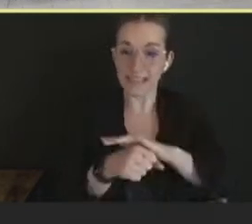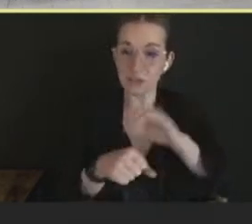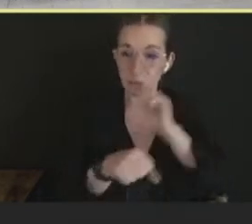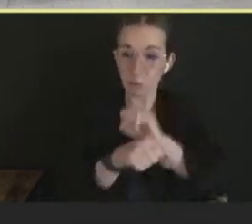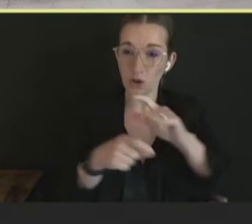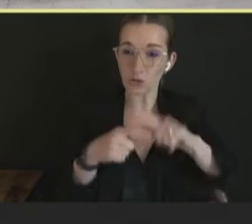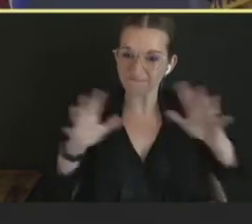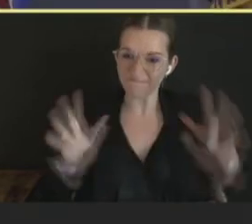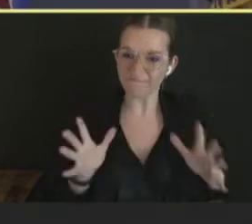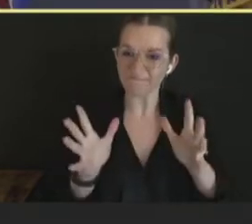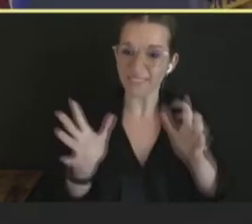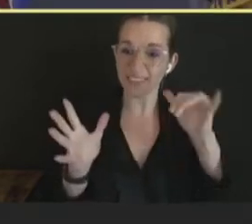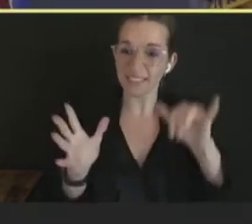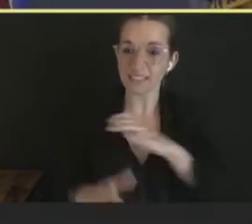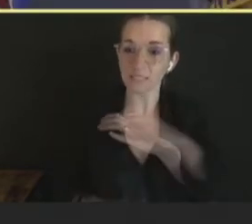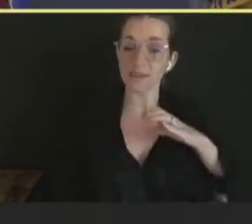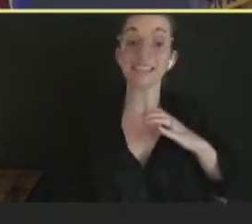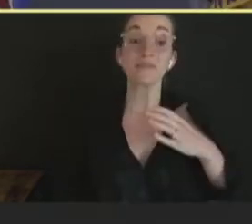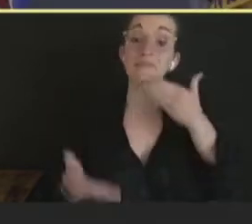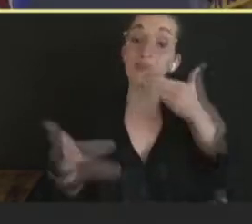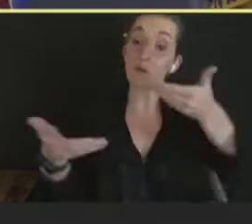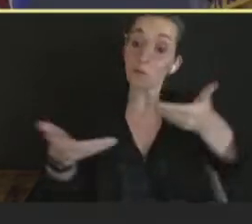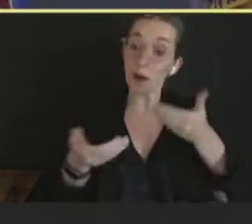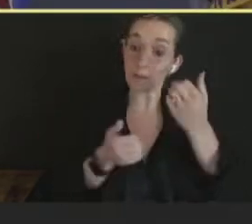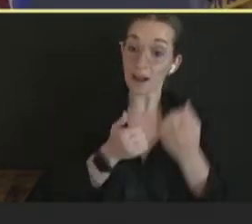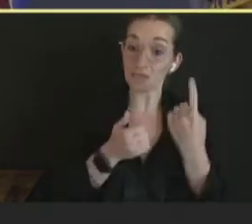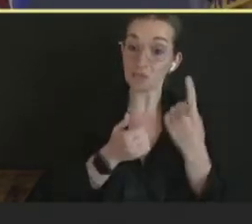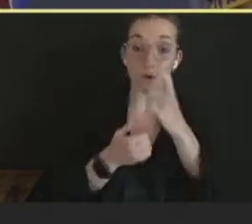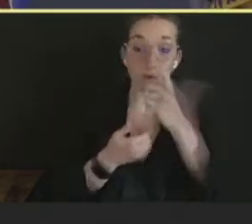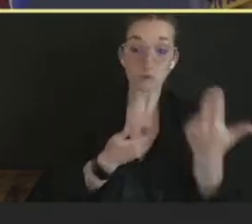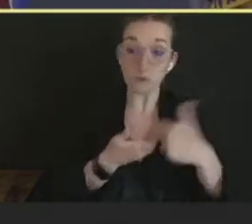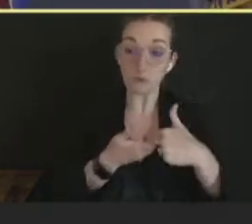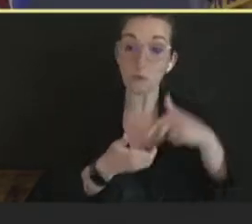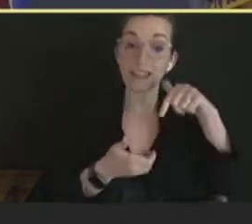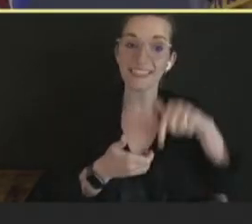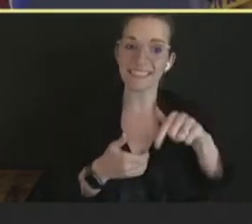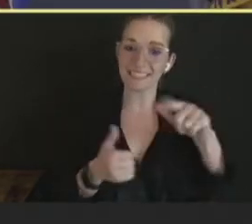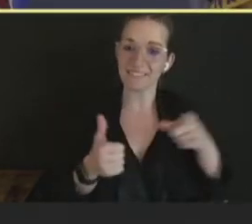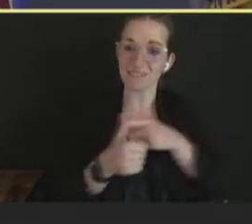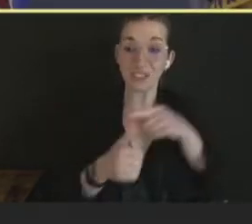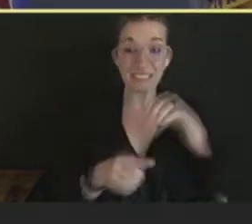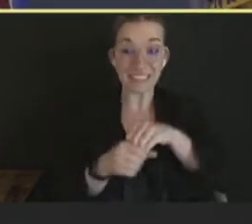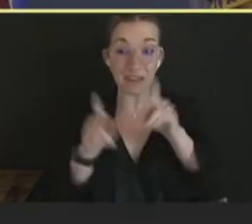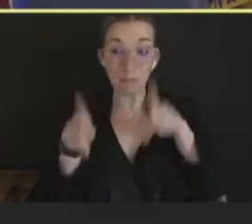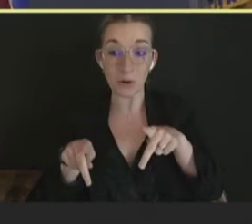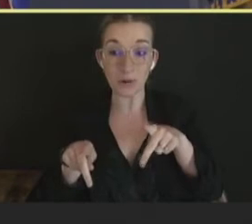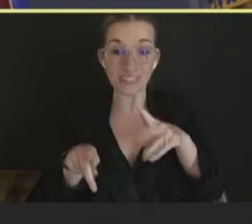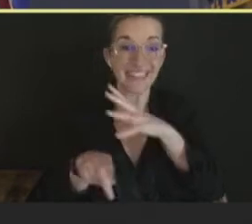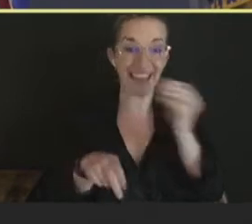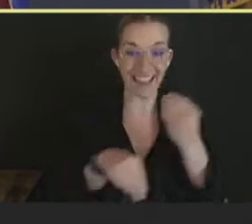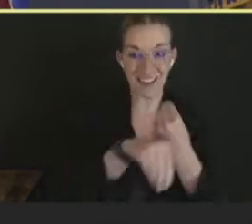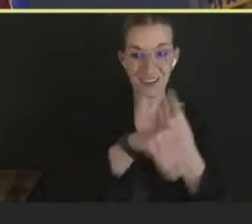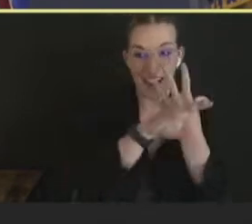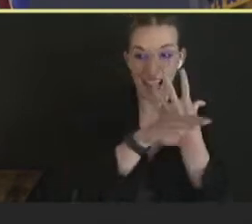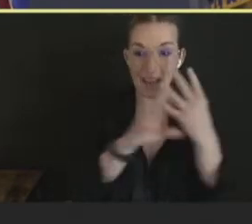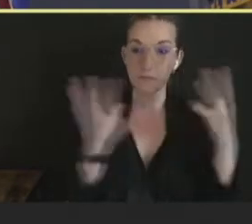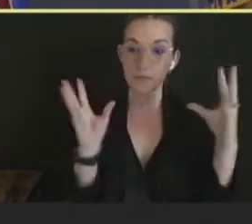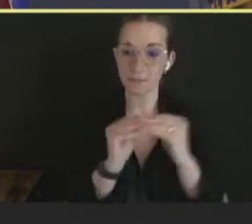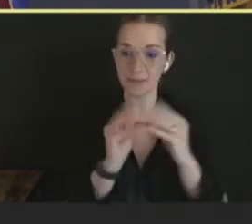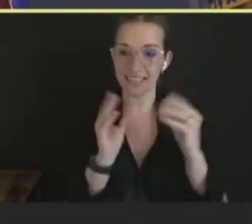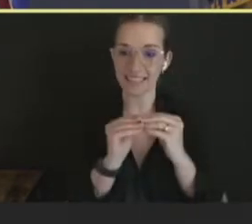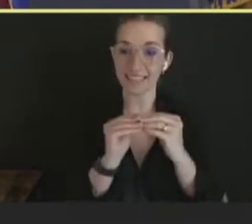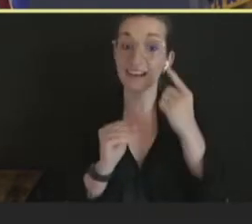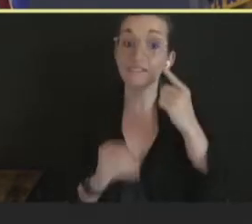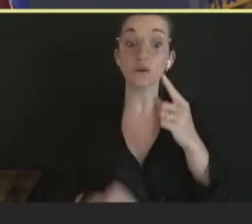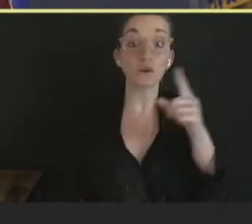first in-person hybrid meeting since the COVID-19 pandemic. And for those watching or participating online, I'd like to welcome you as